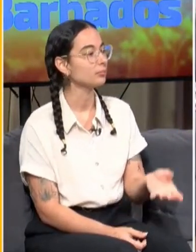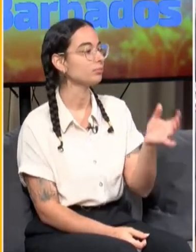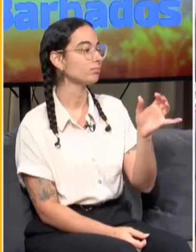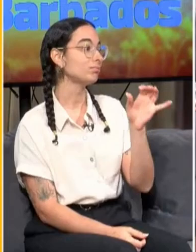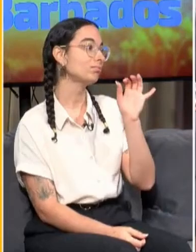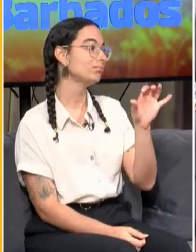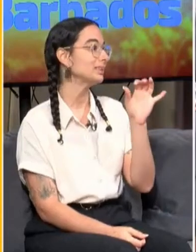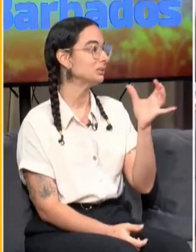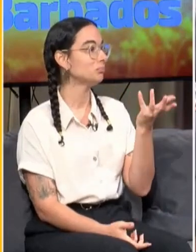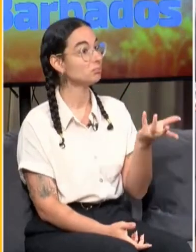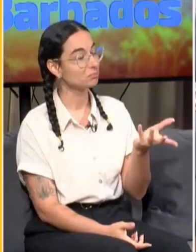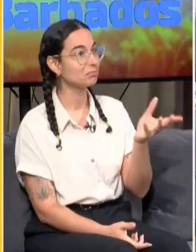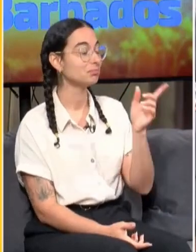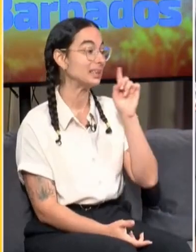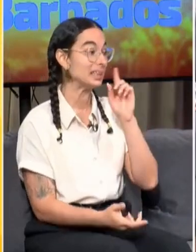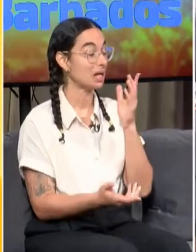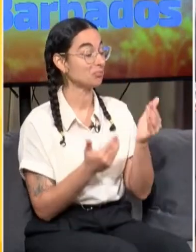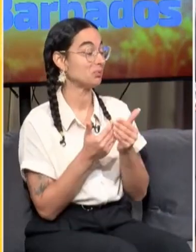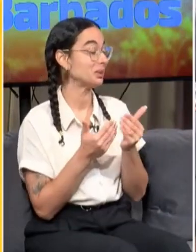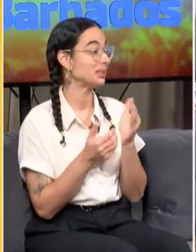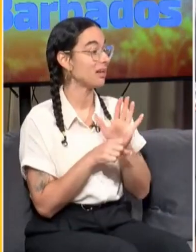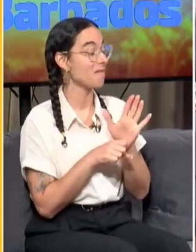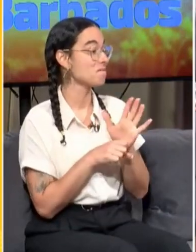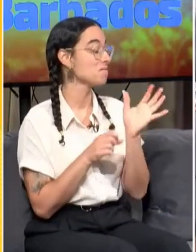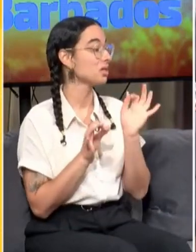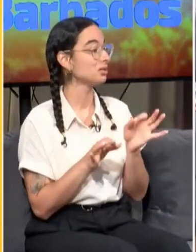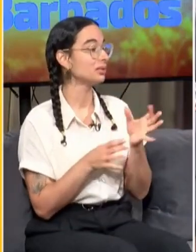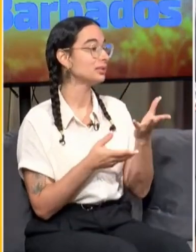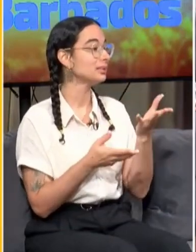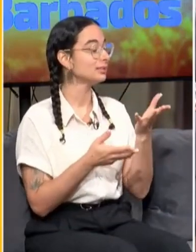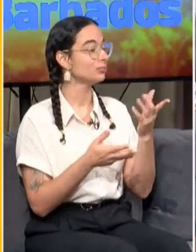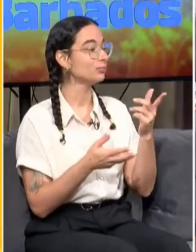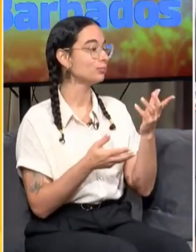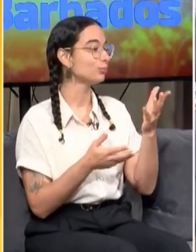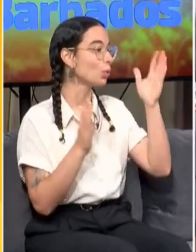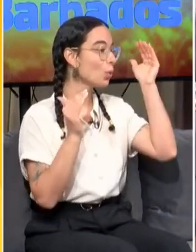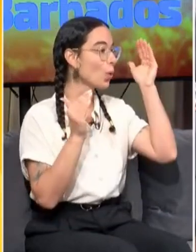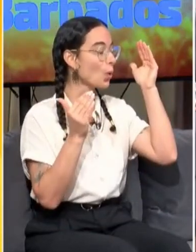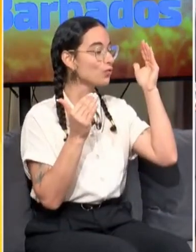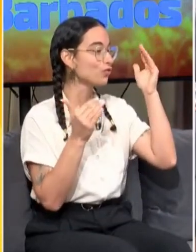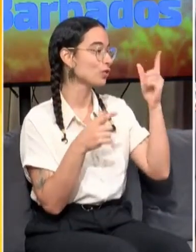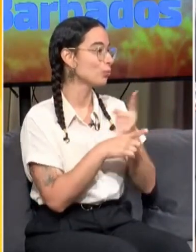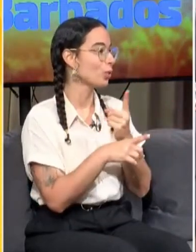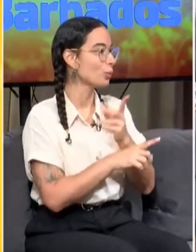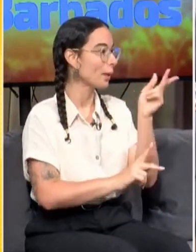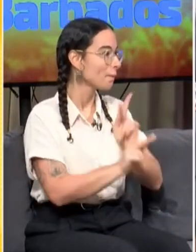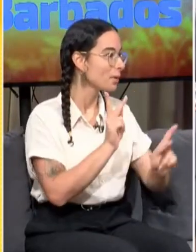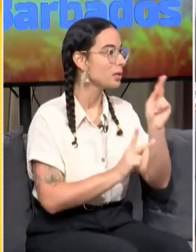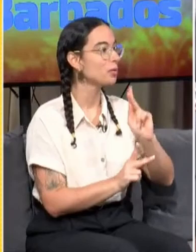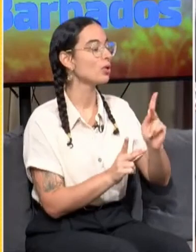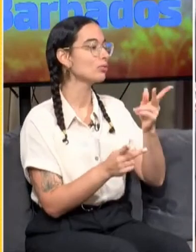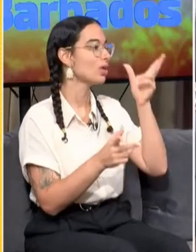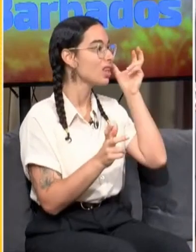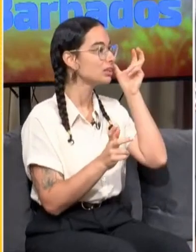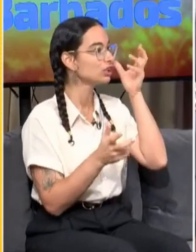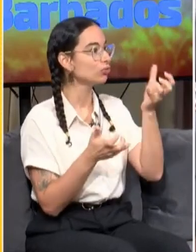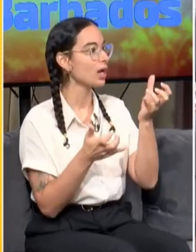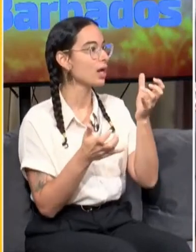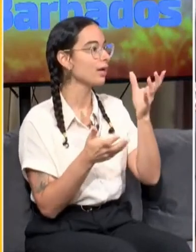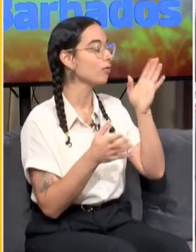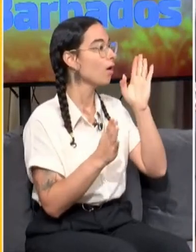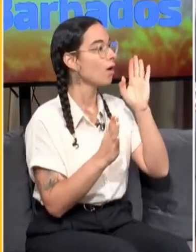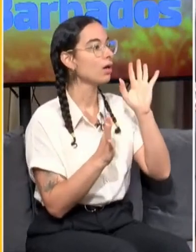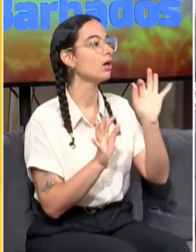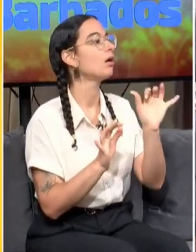easy enough, and I'm sure the right ears are listening for this to be able to happen. Across the board, we do have a lot of signing,